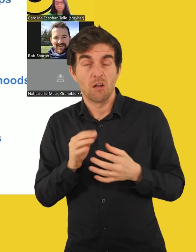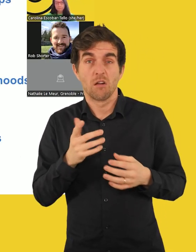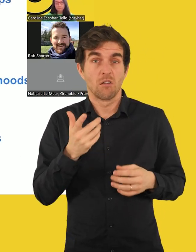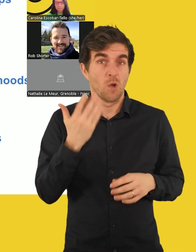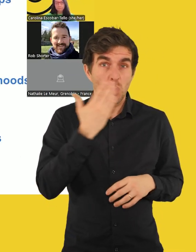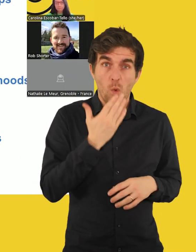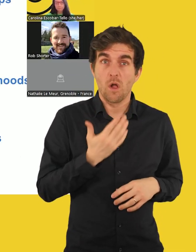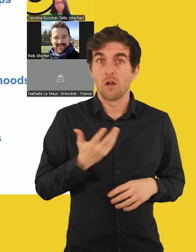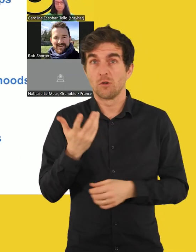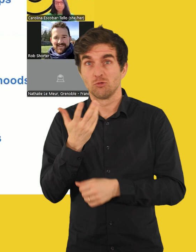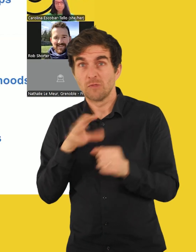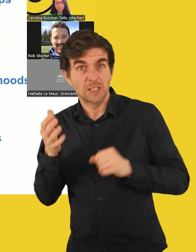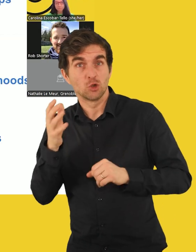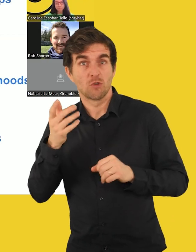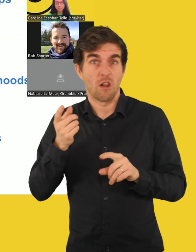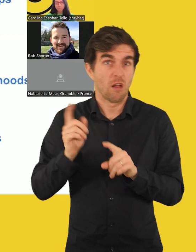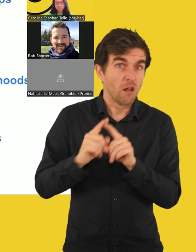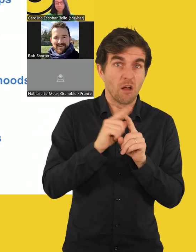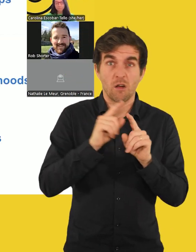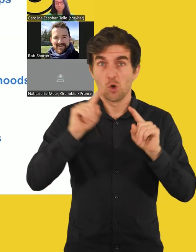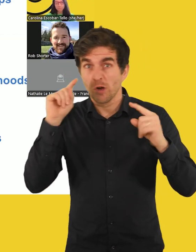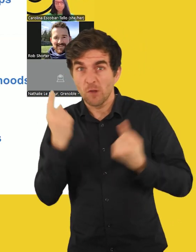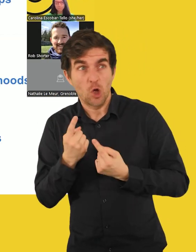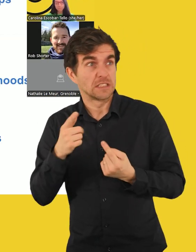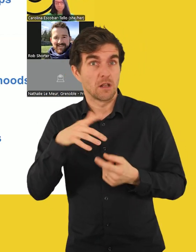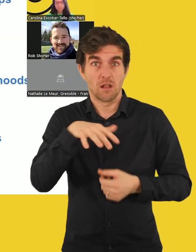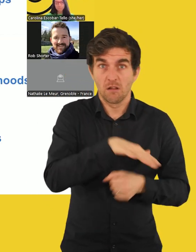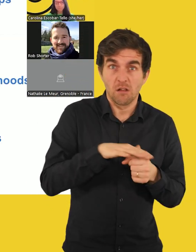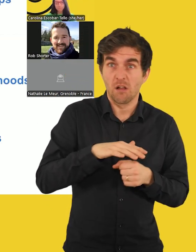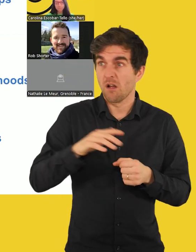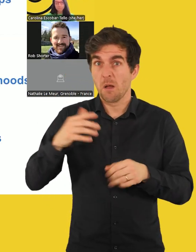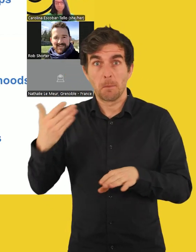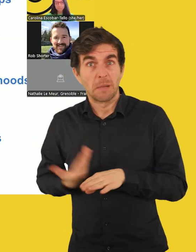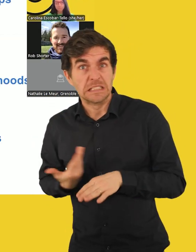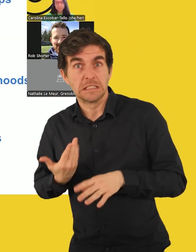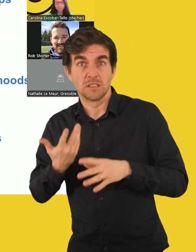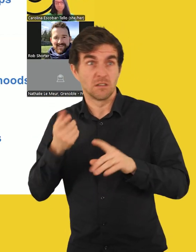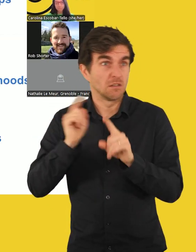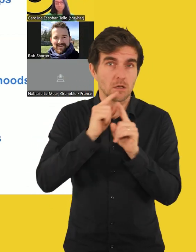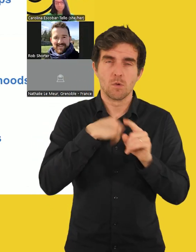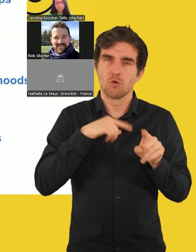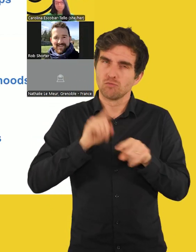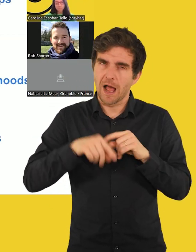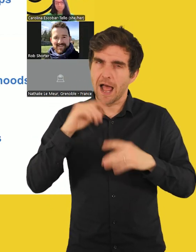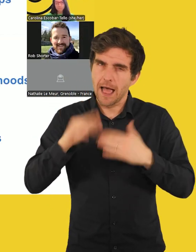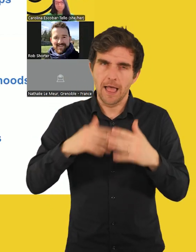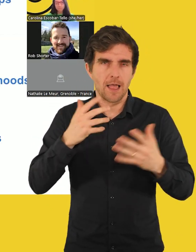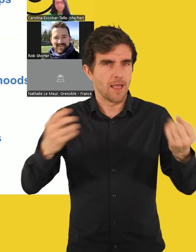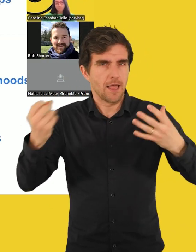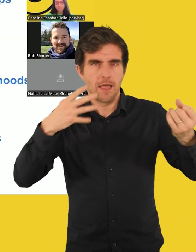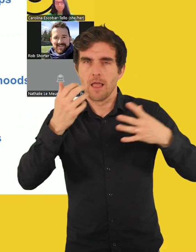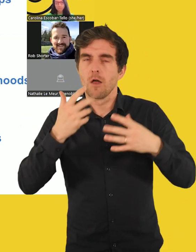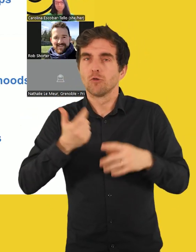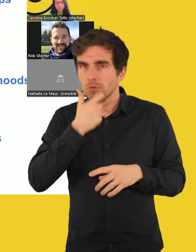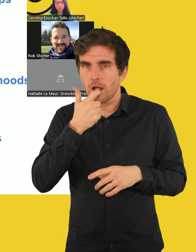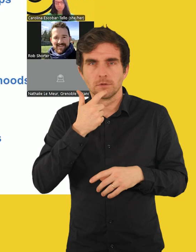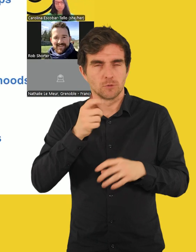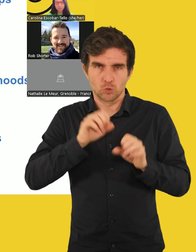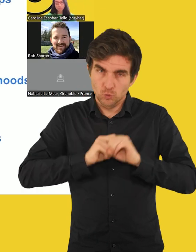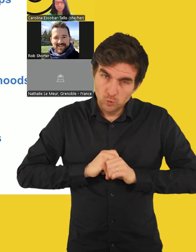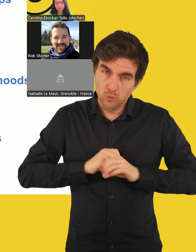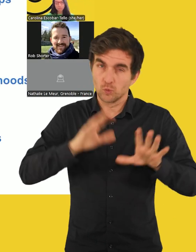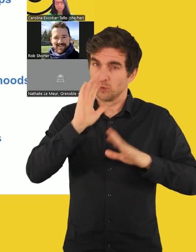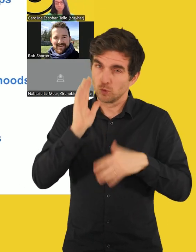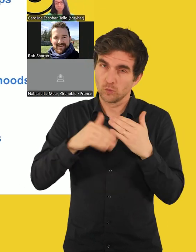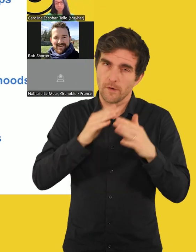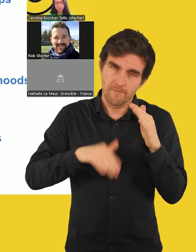from schools or regions or cities or universities or neighborhoods or from the world of business. We're trying to bring our world to get into